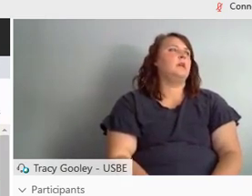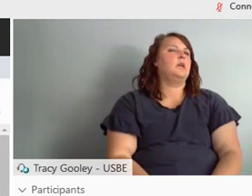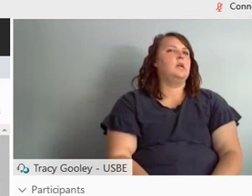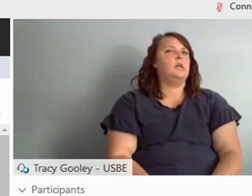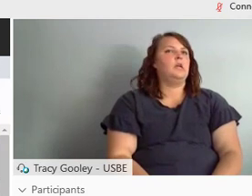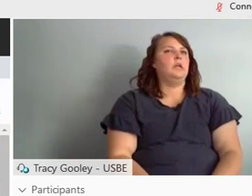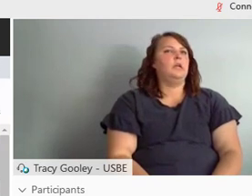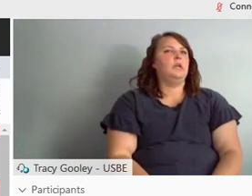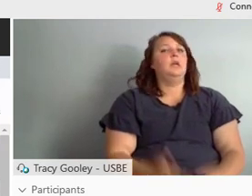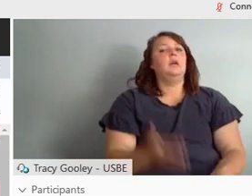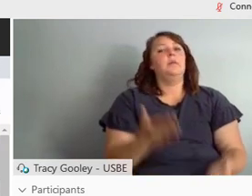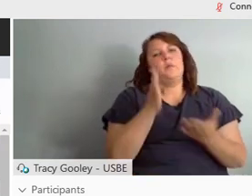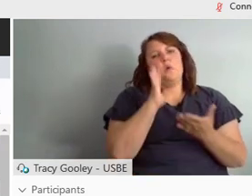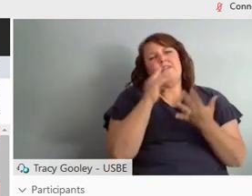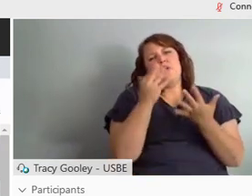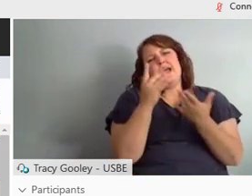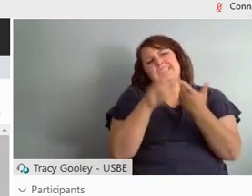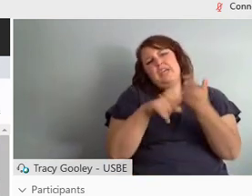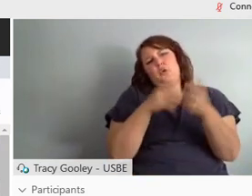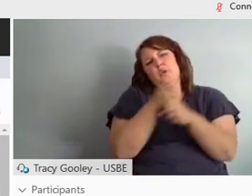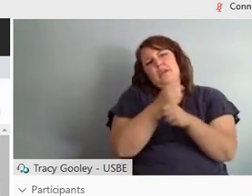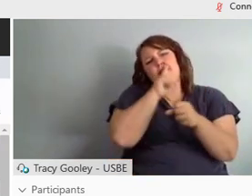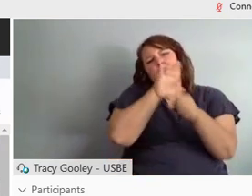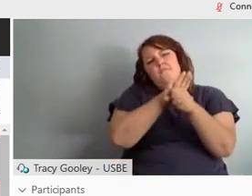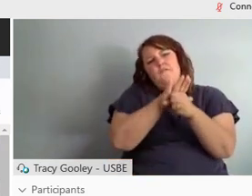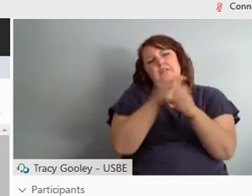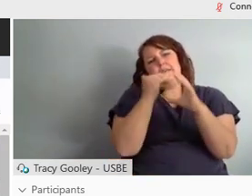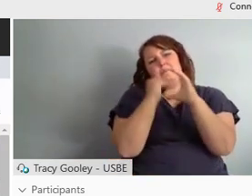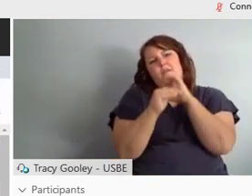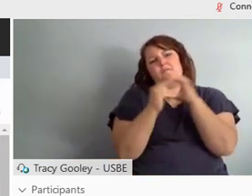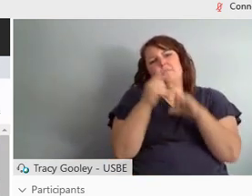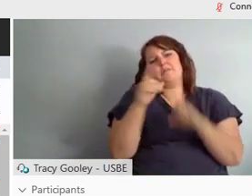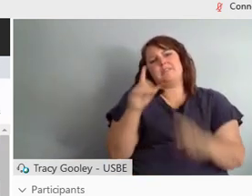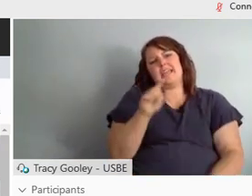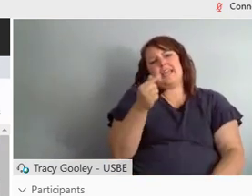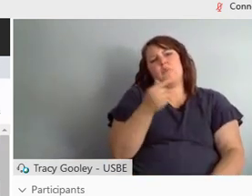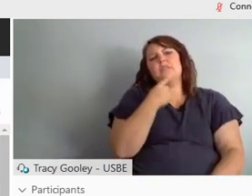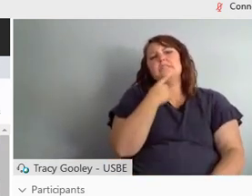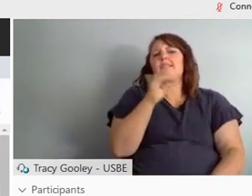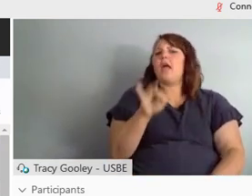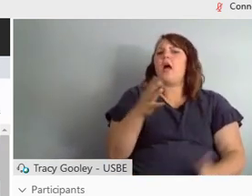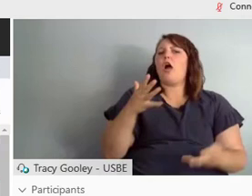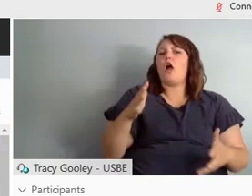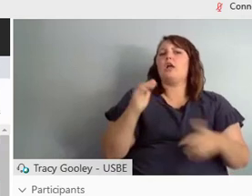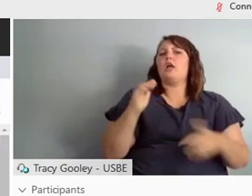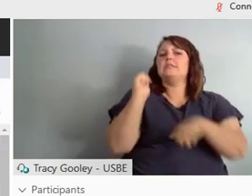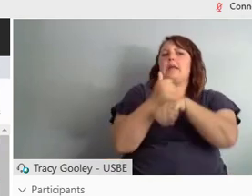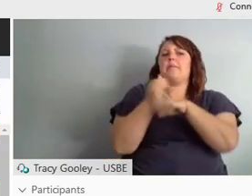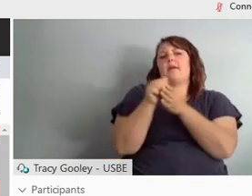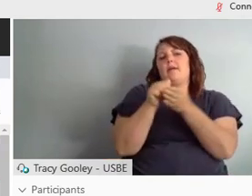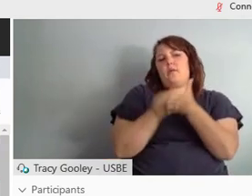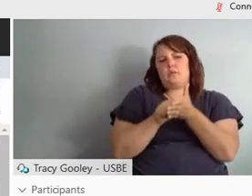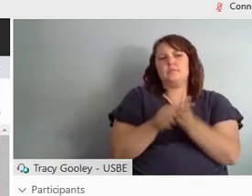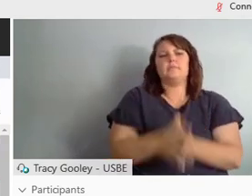And you might have to wait until you get a confirmation email from Data Gateway telling you that your account has been created.